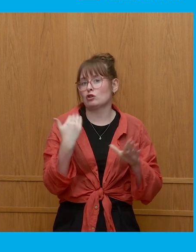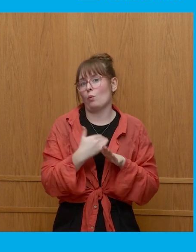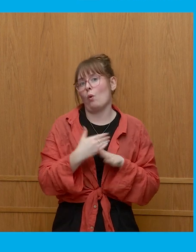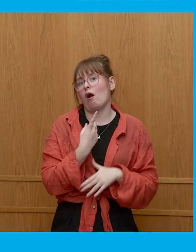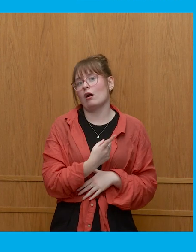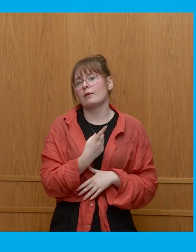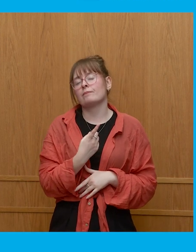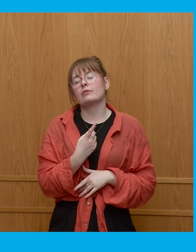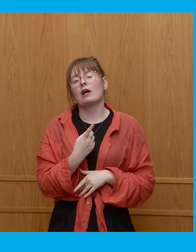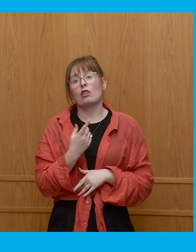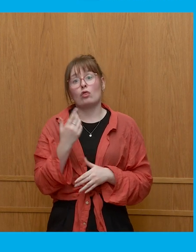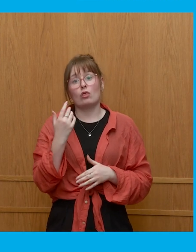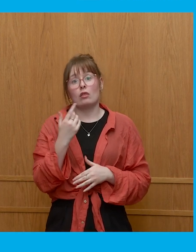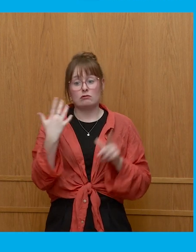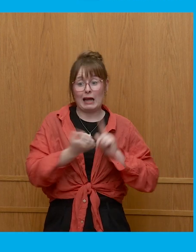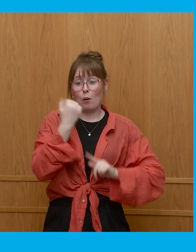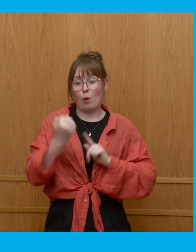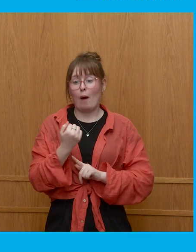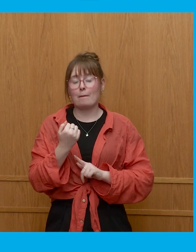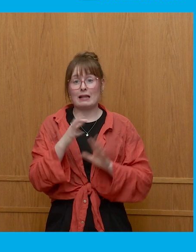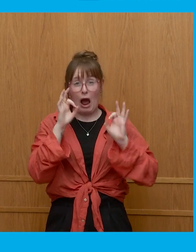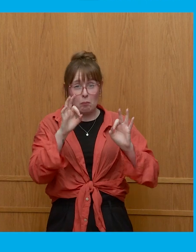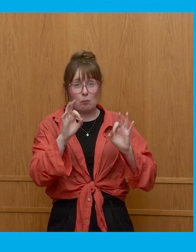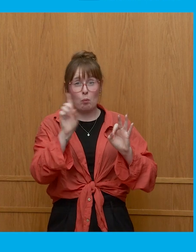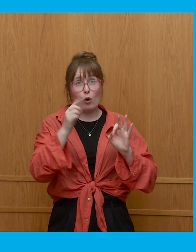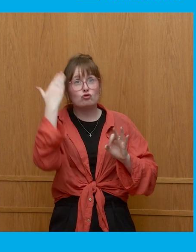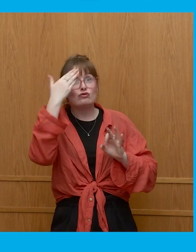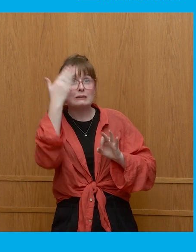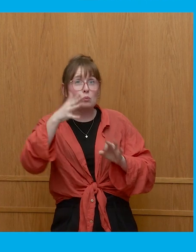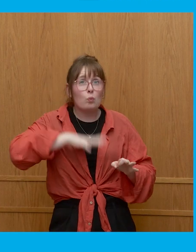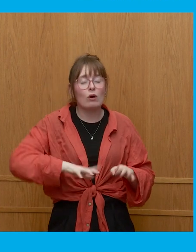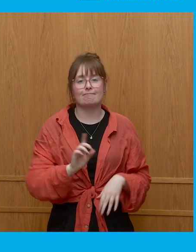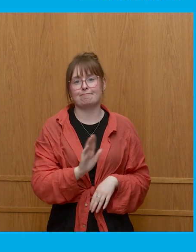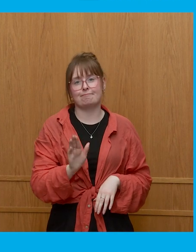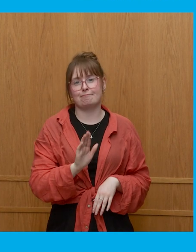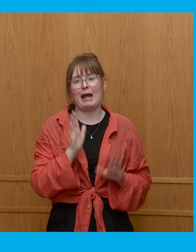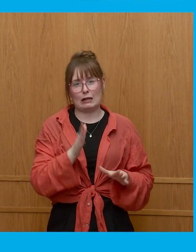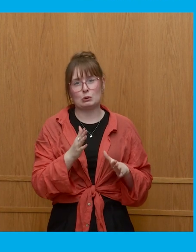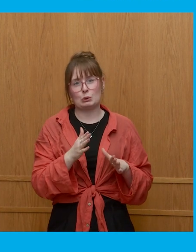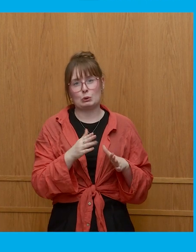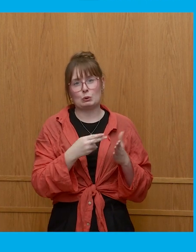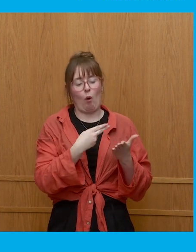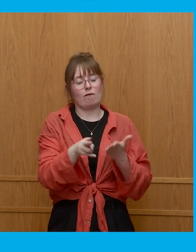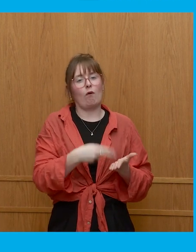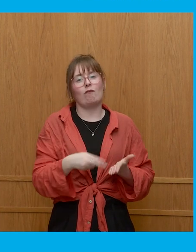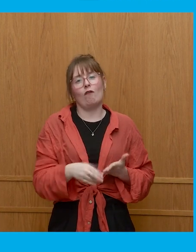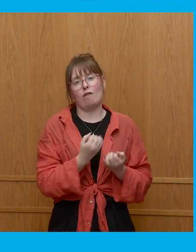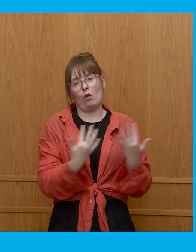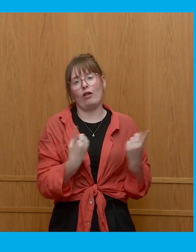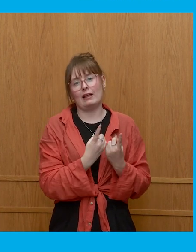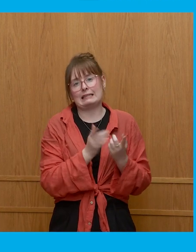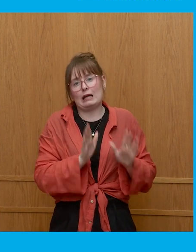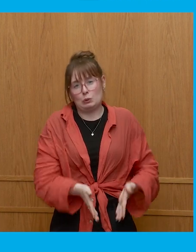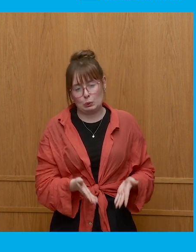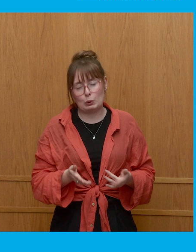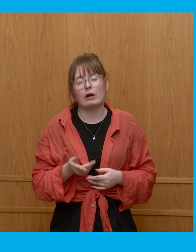the result is not exactly what we wanted. Many things were cut, you know. But anyway,